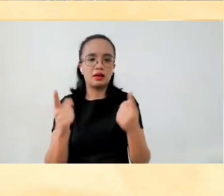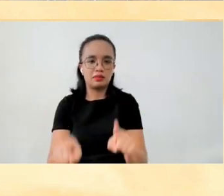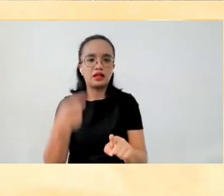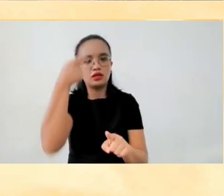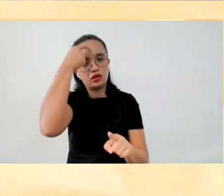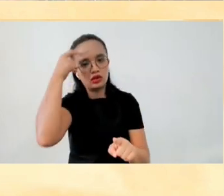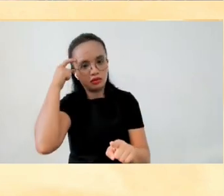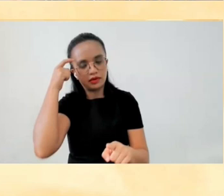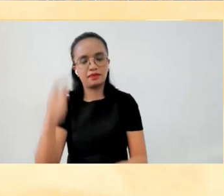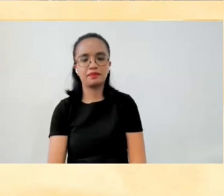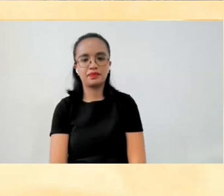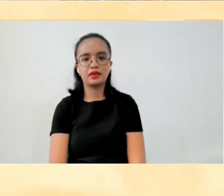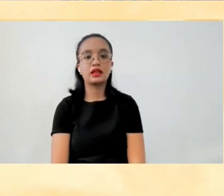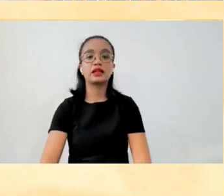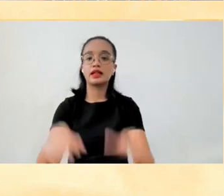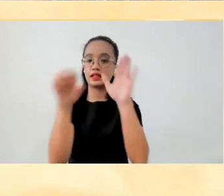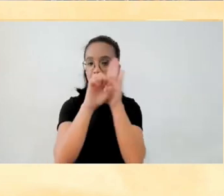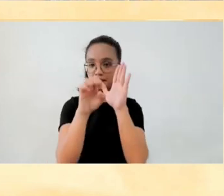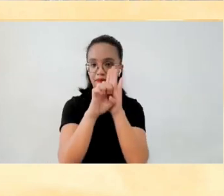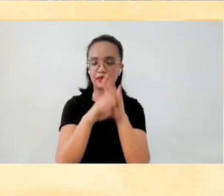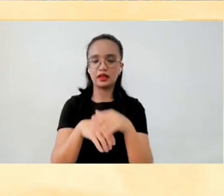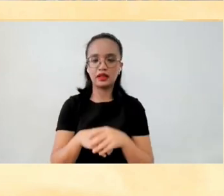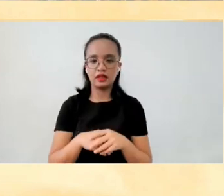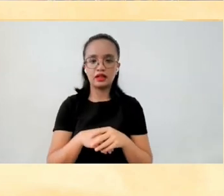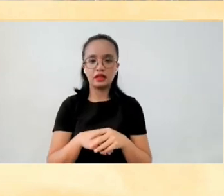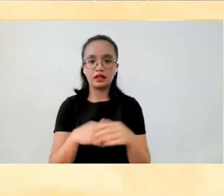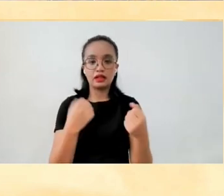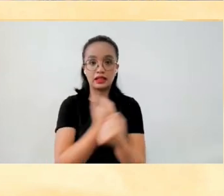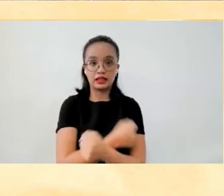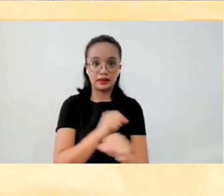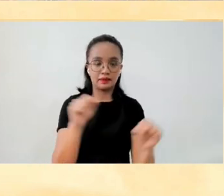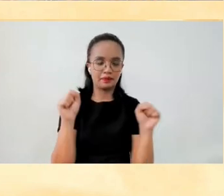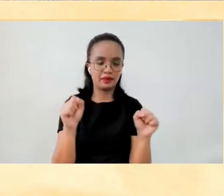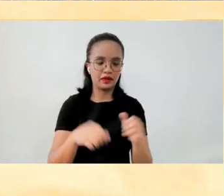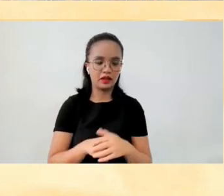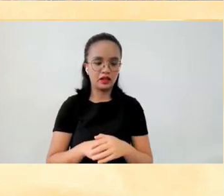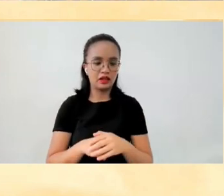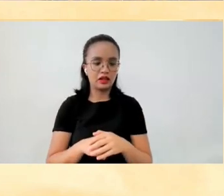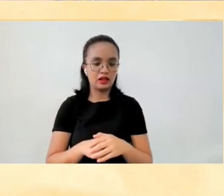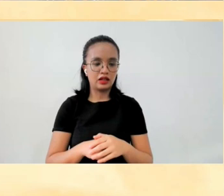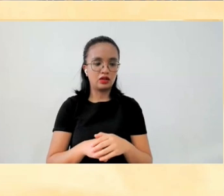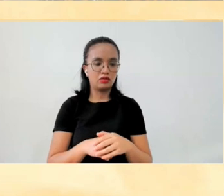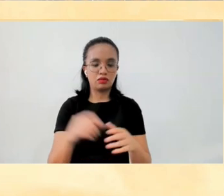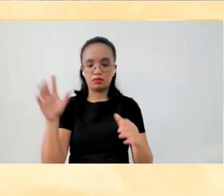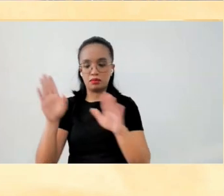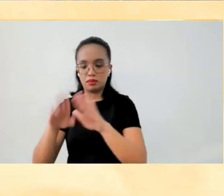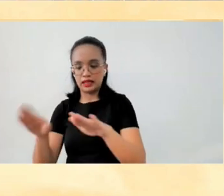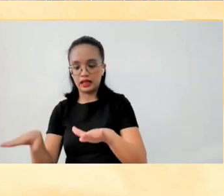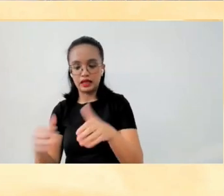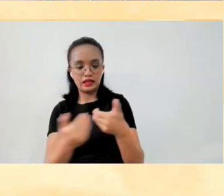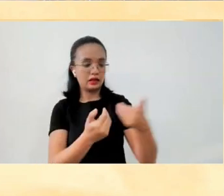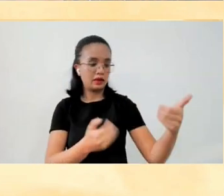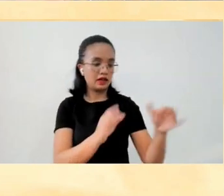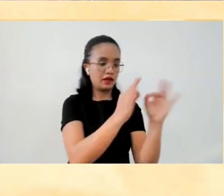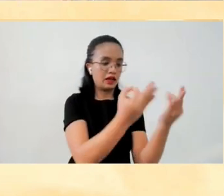cause trauma. For example, in rescue, the separation from the family can also be like a